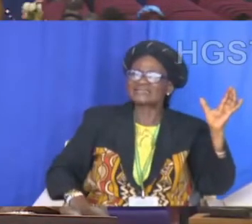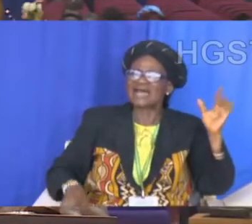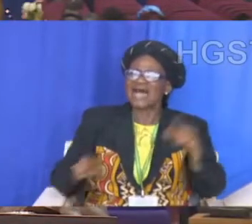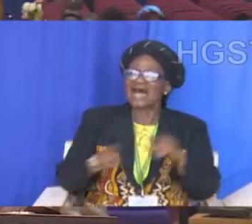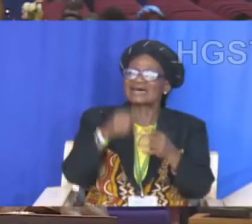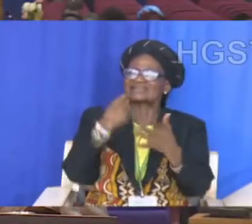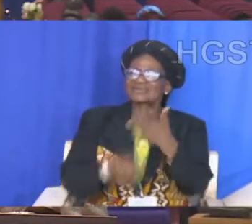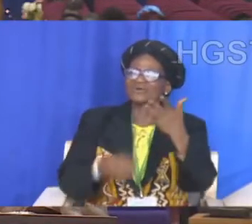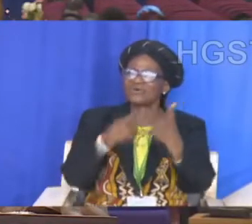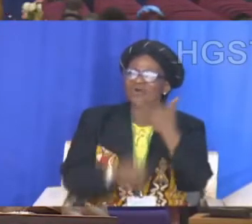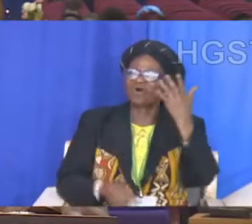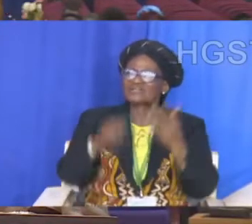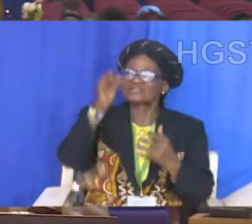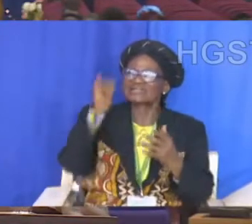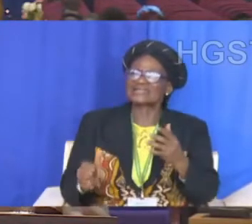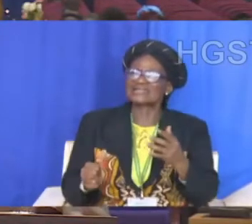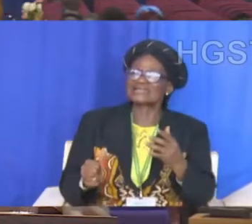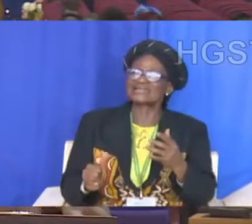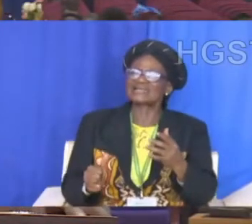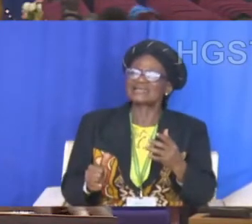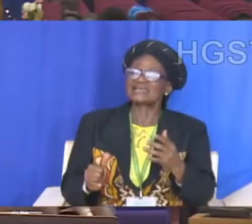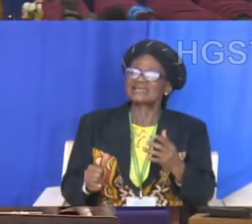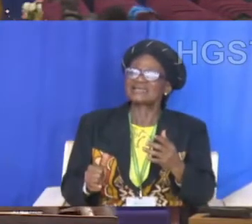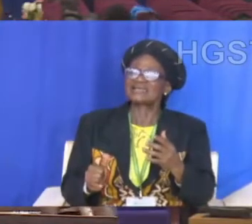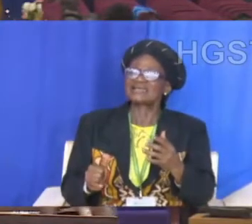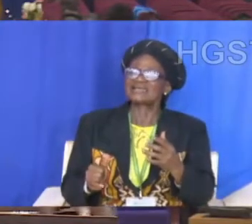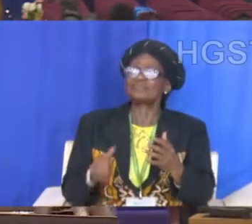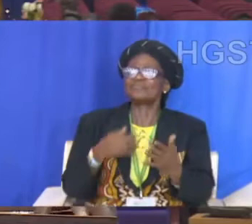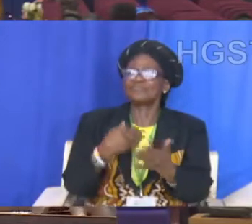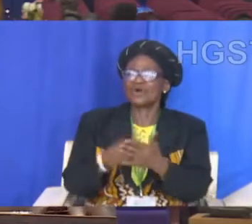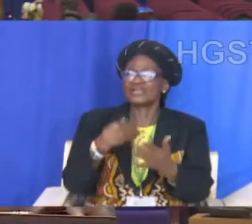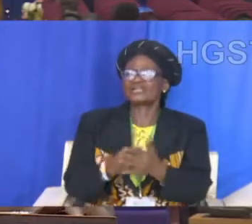expensive money.